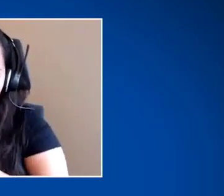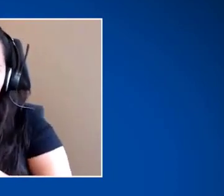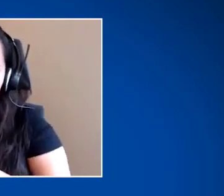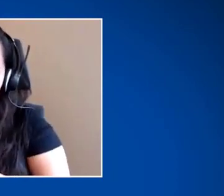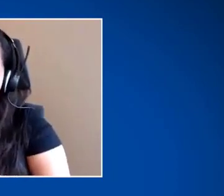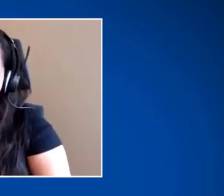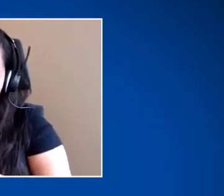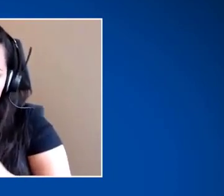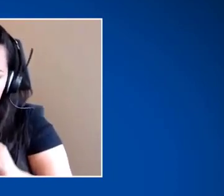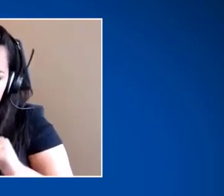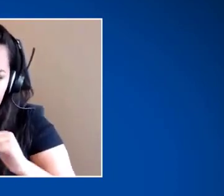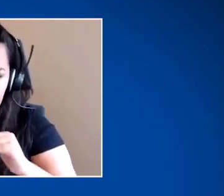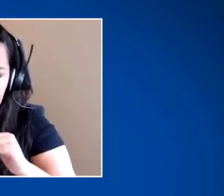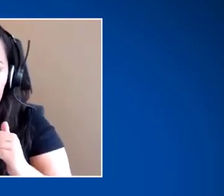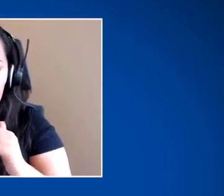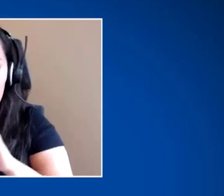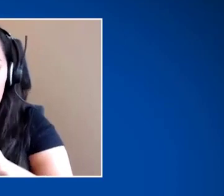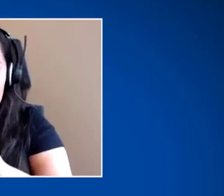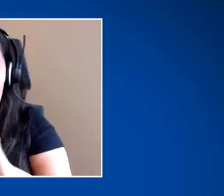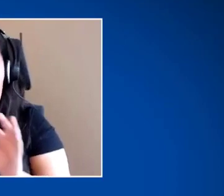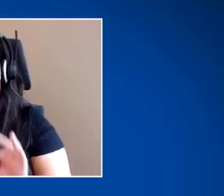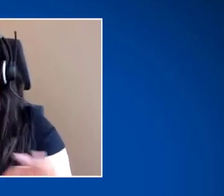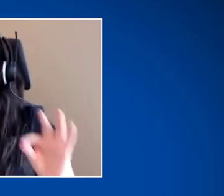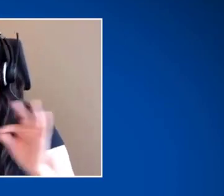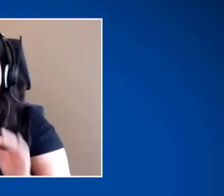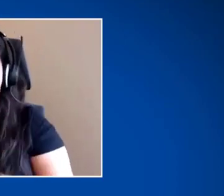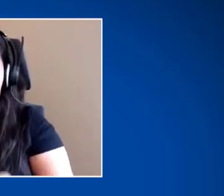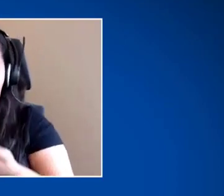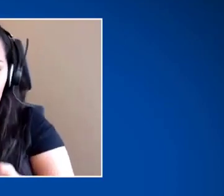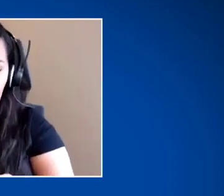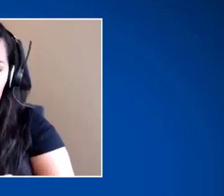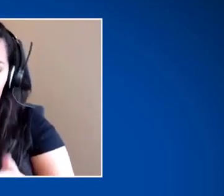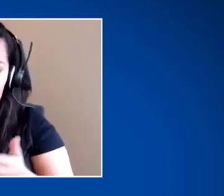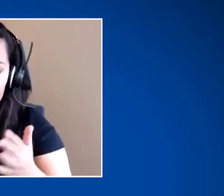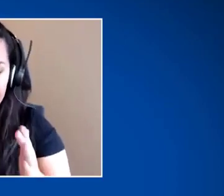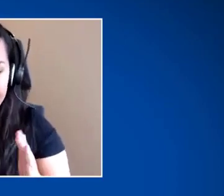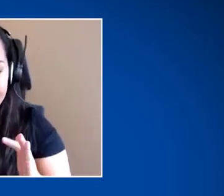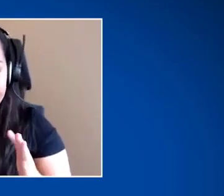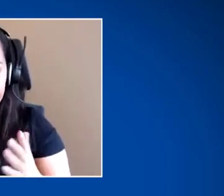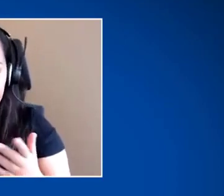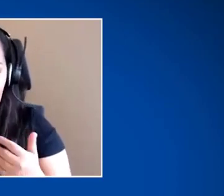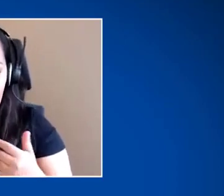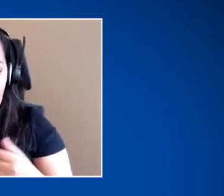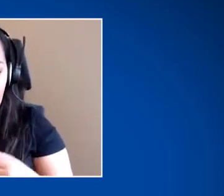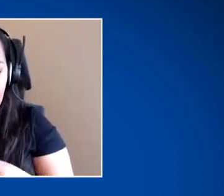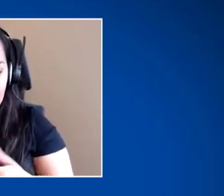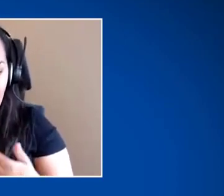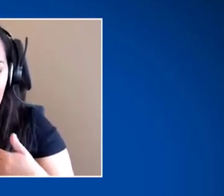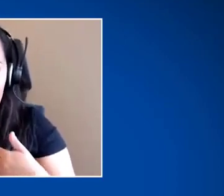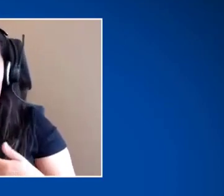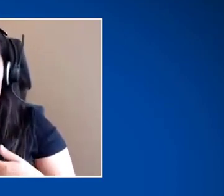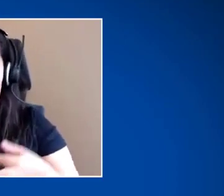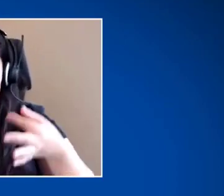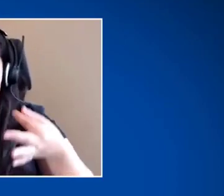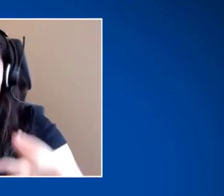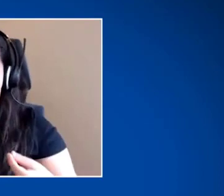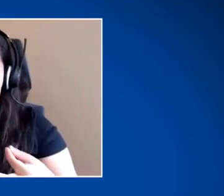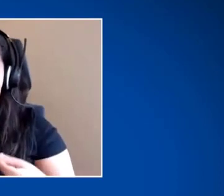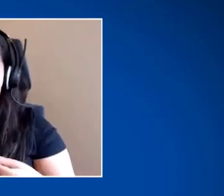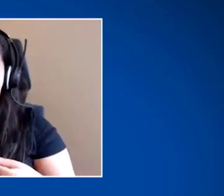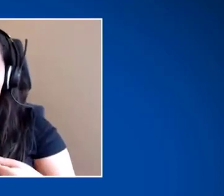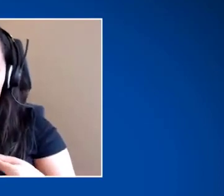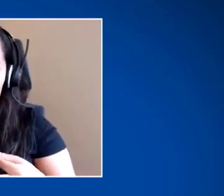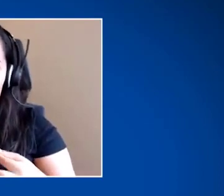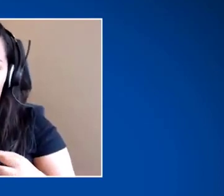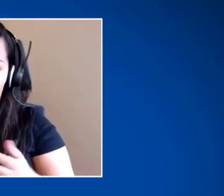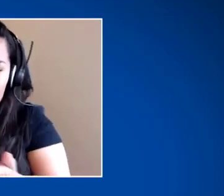that peer review obviously is critical in helping us make the best, well-informed funding decisions. So what have we learned? What